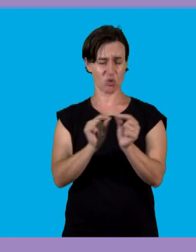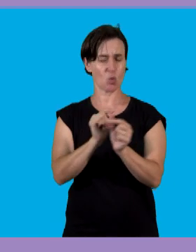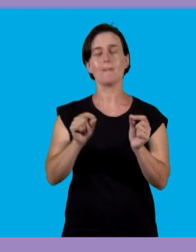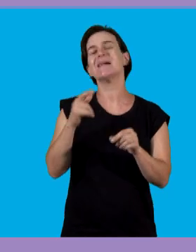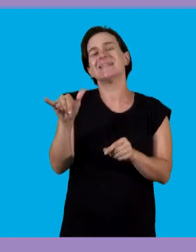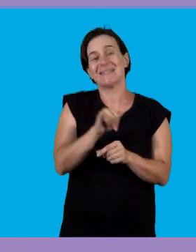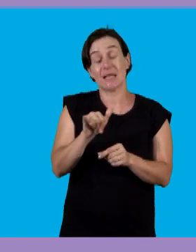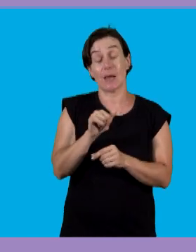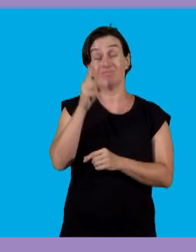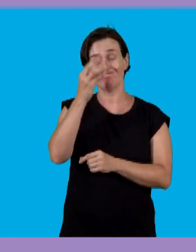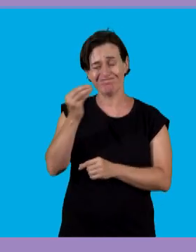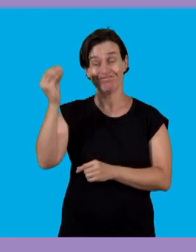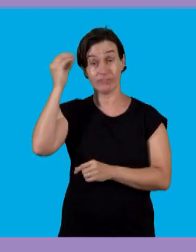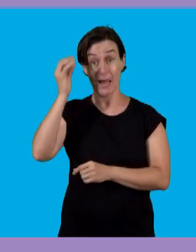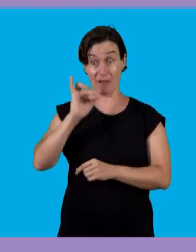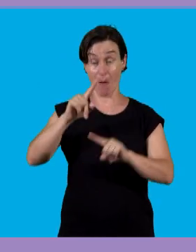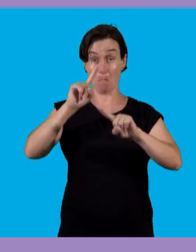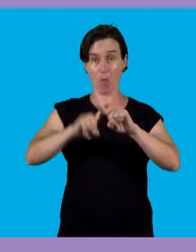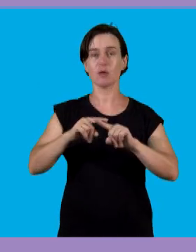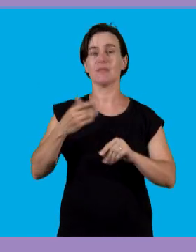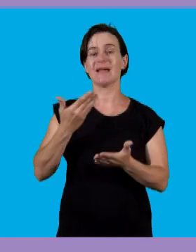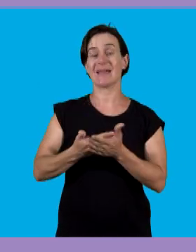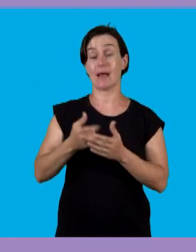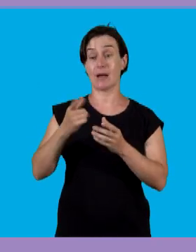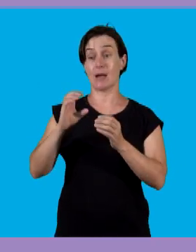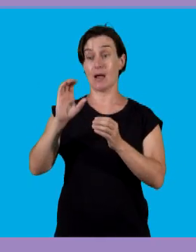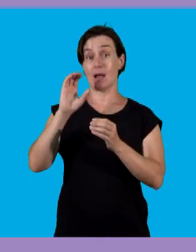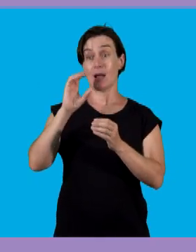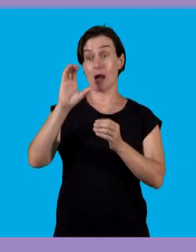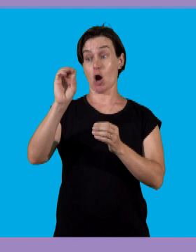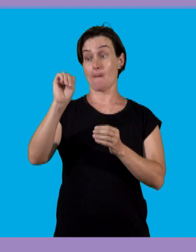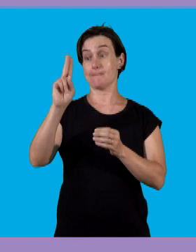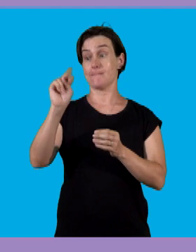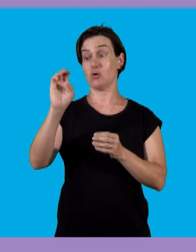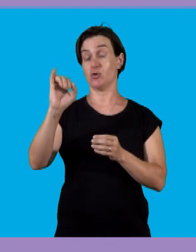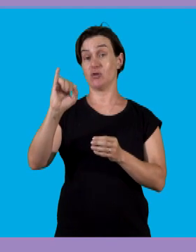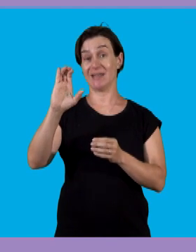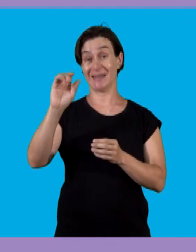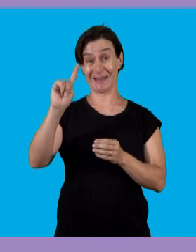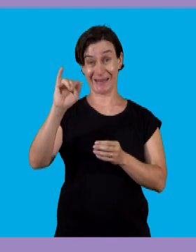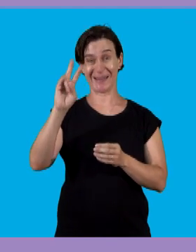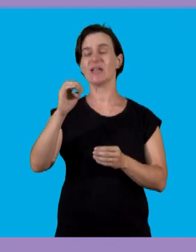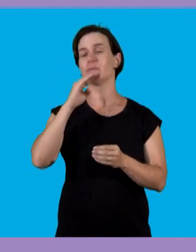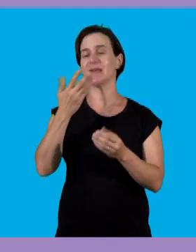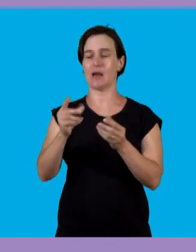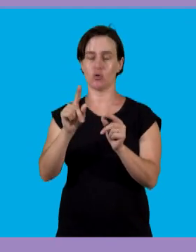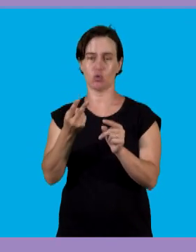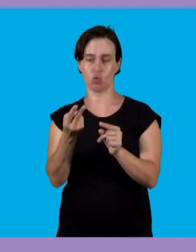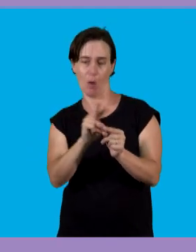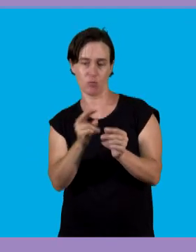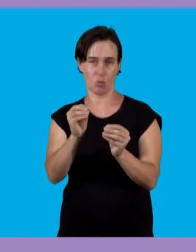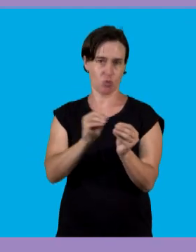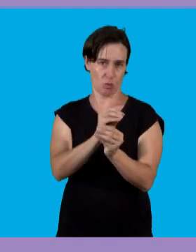the same because remember, multiplication is a commutative. Let's quickly go through our